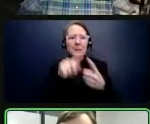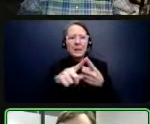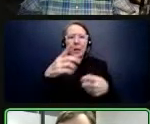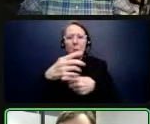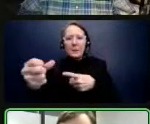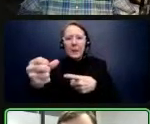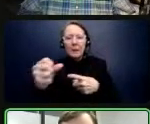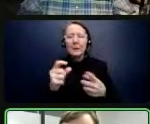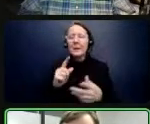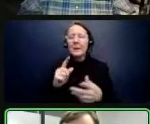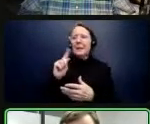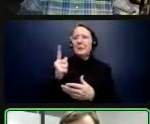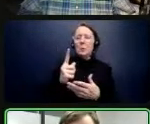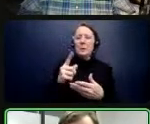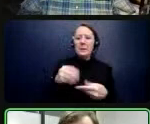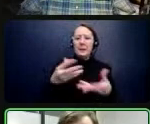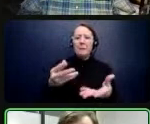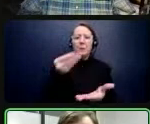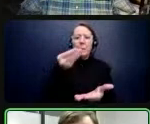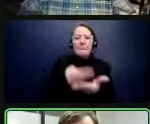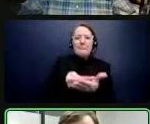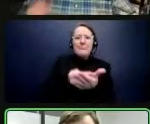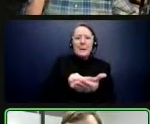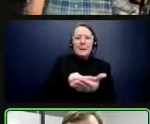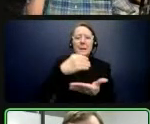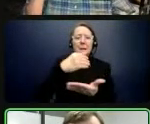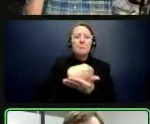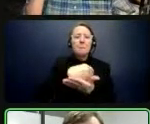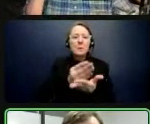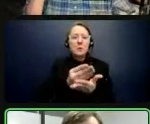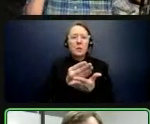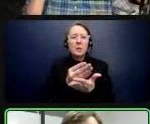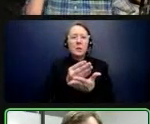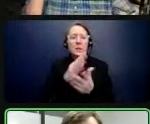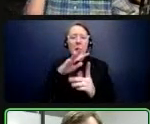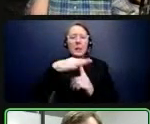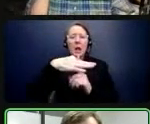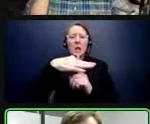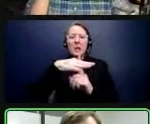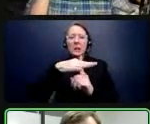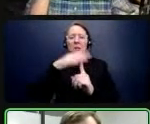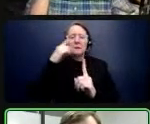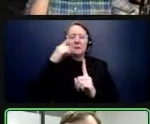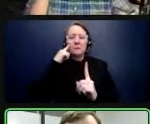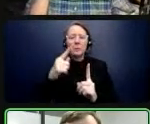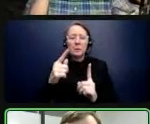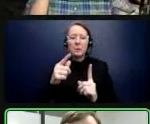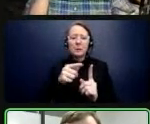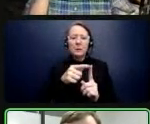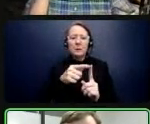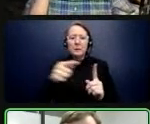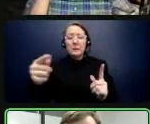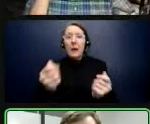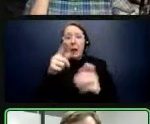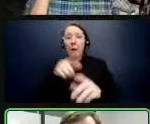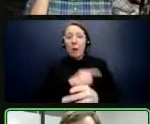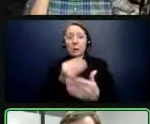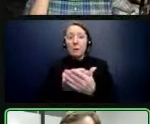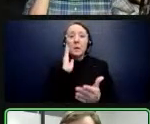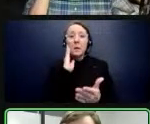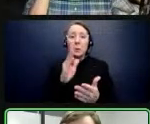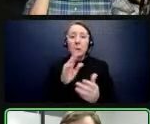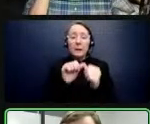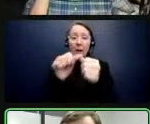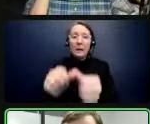budget fiscal context to your conversation this evening. It only goes out the 5 years because that's how long the Navigation Center funding